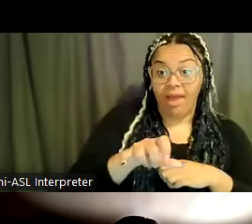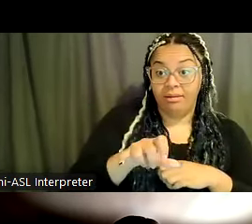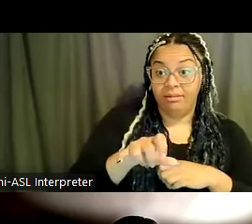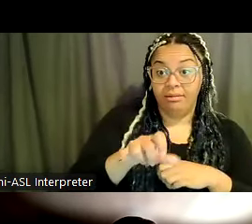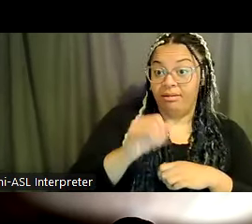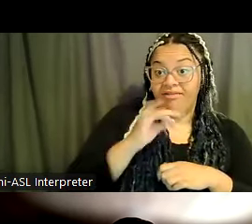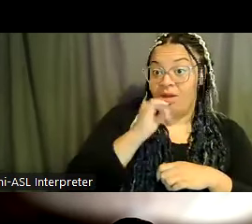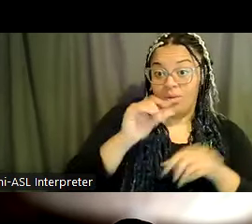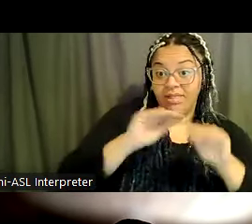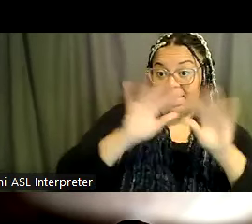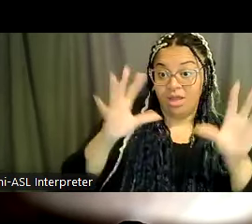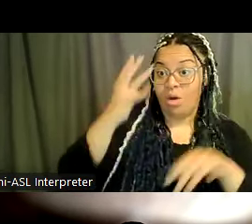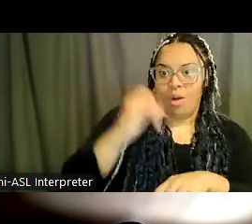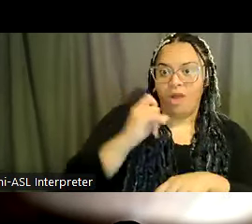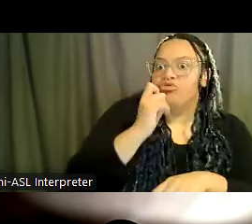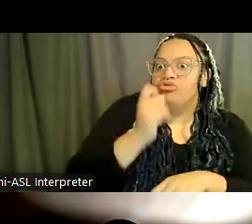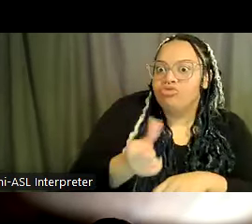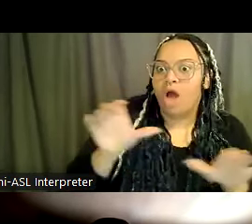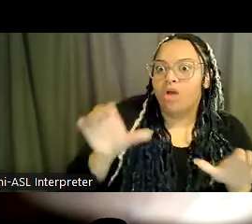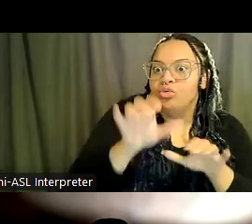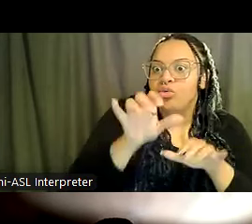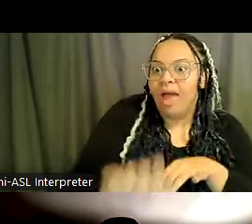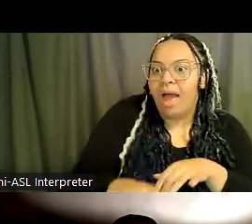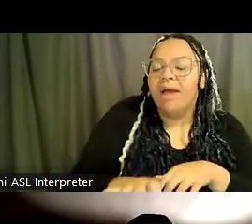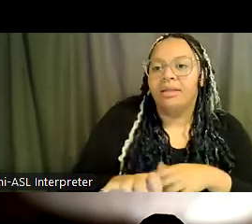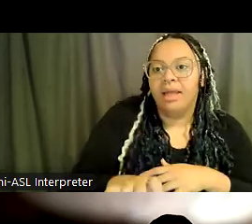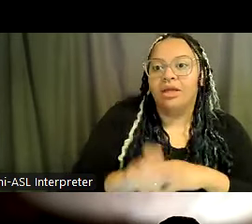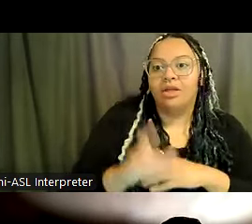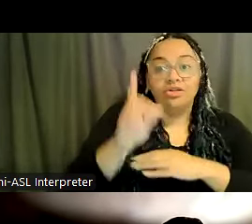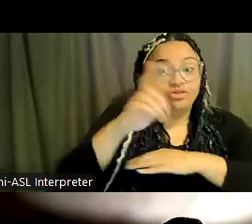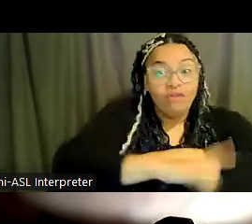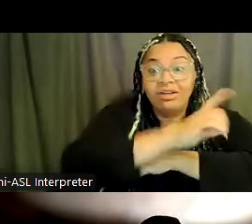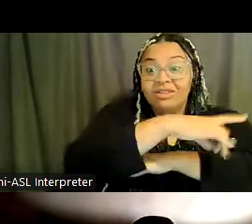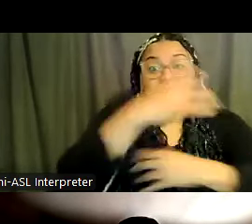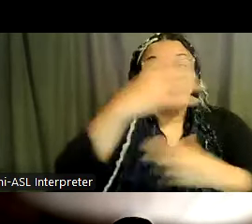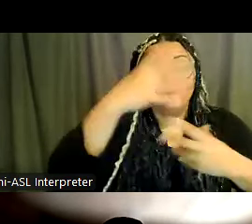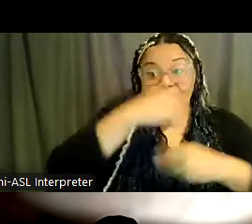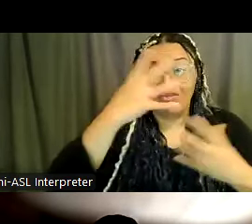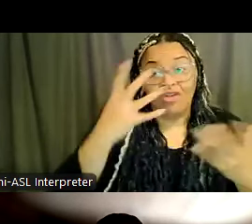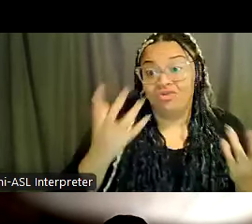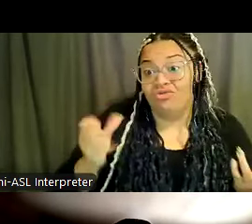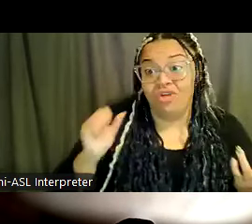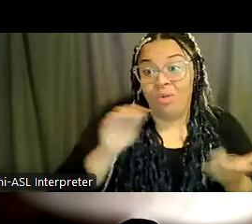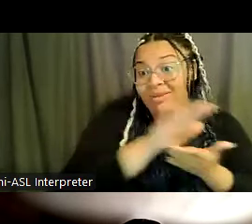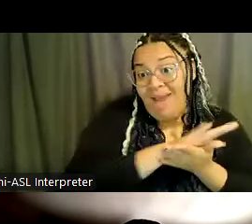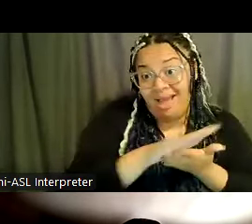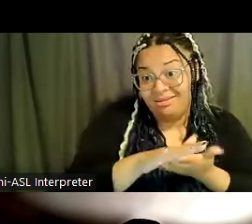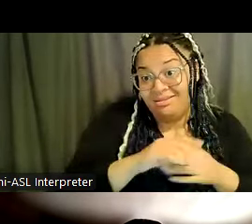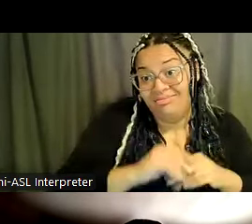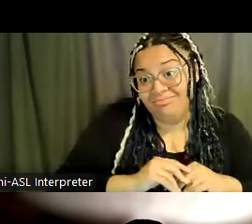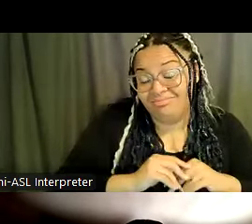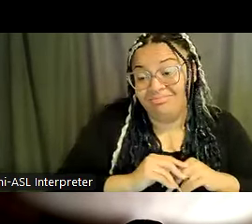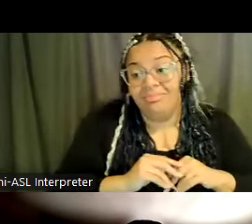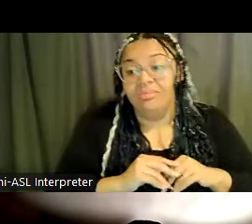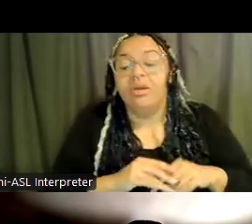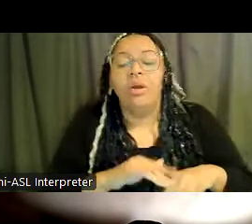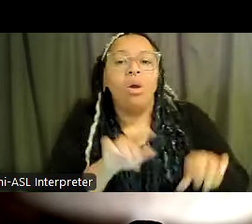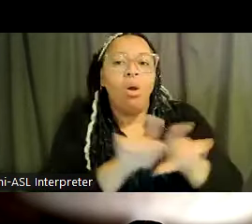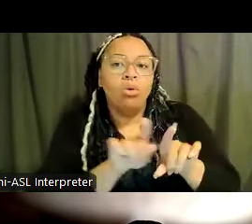it. Thanks. Otters and dolphins are awesome, so be nice to them. And then we also have, what